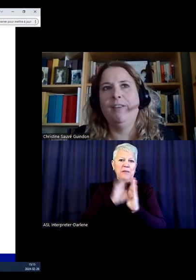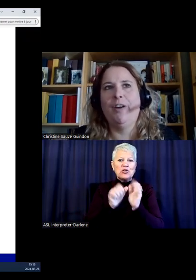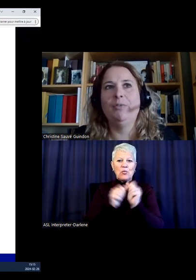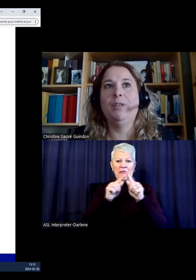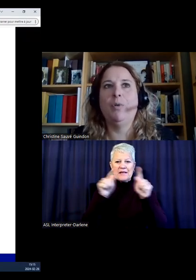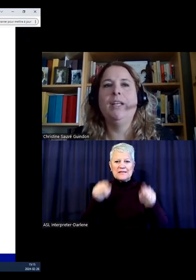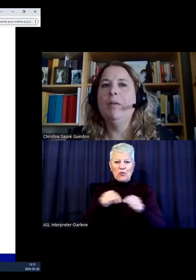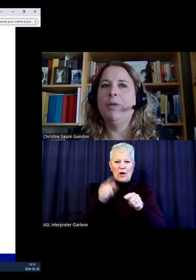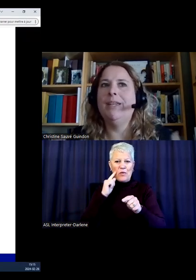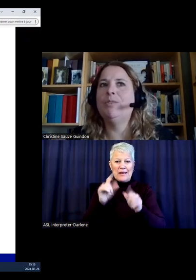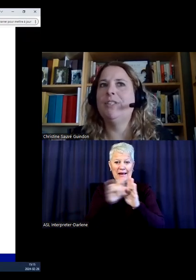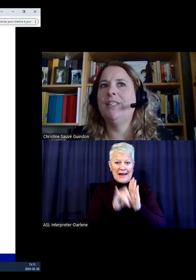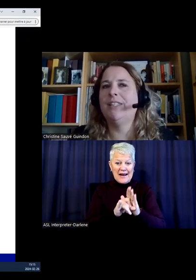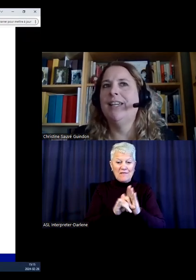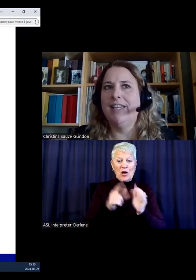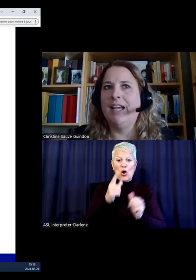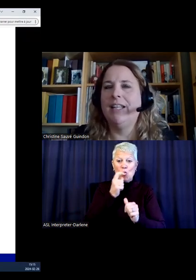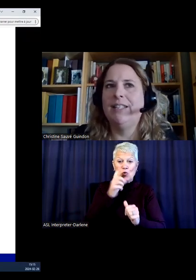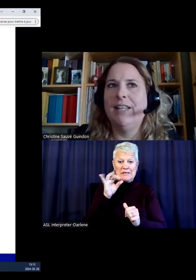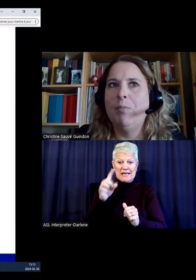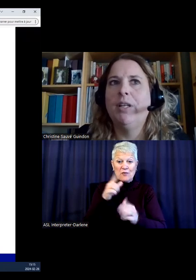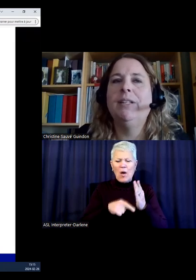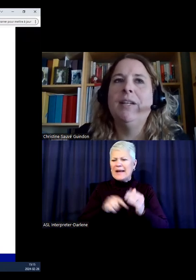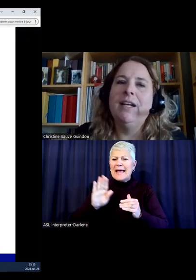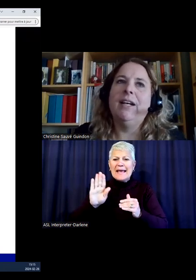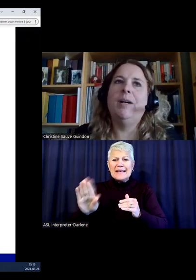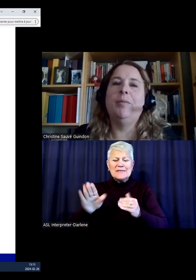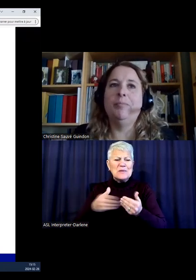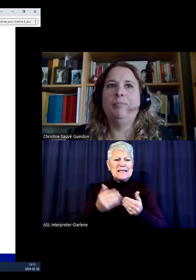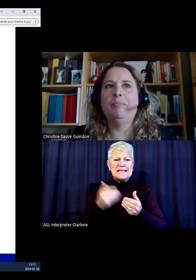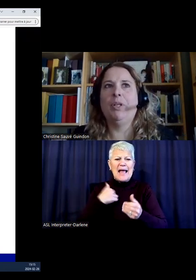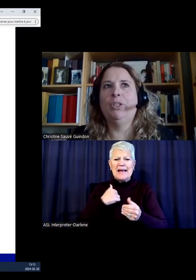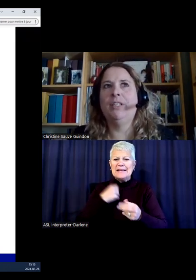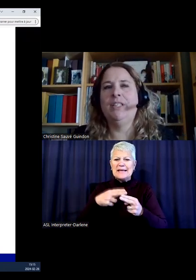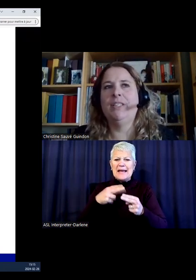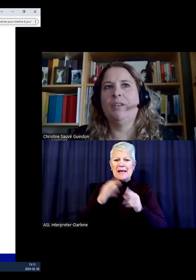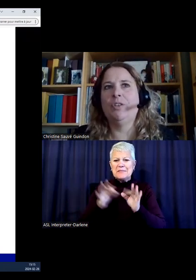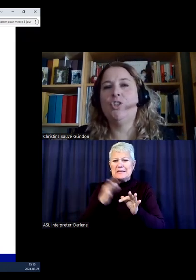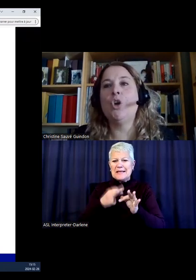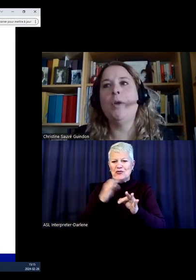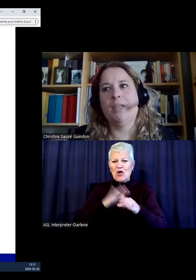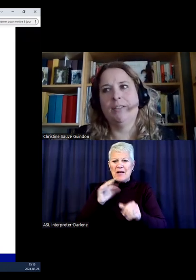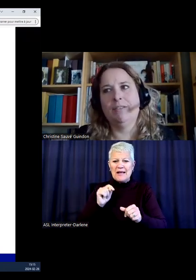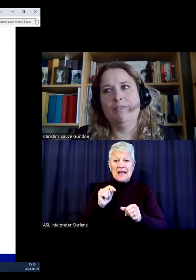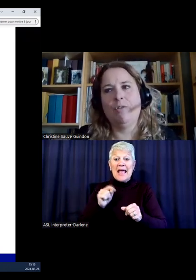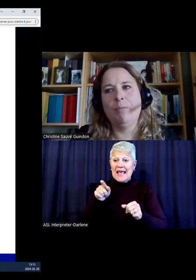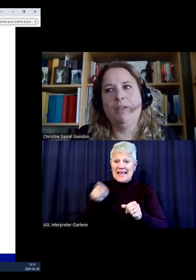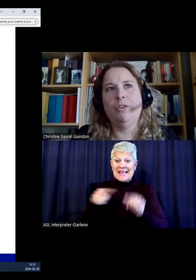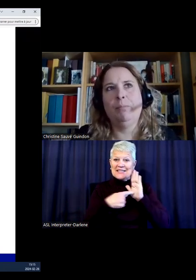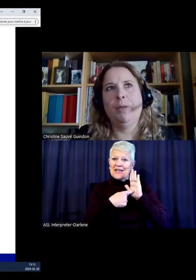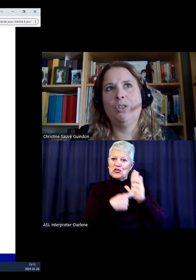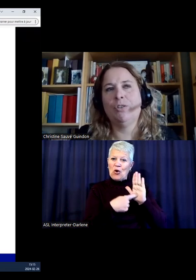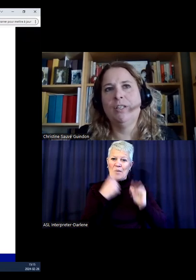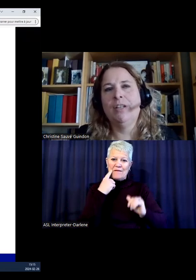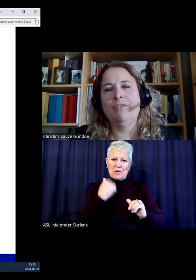can identify who did what, but his was easy. He had a name on it. But look, he's showing it for me